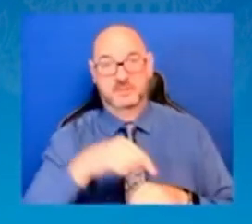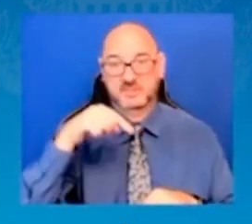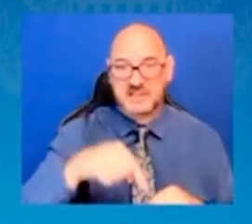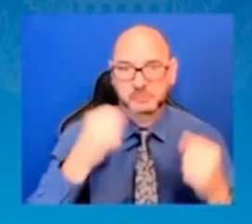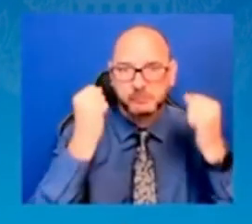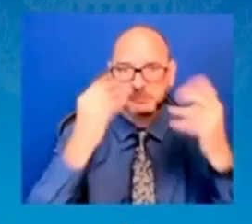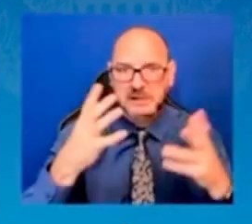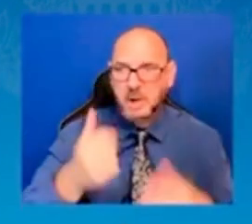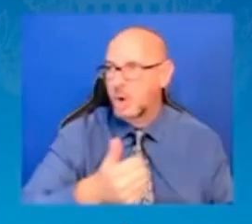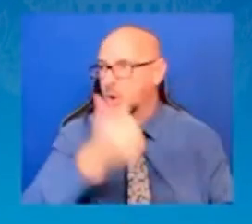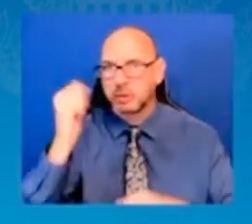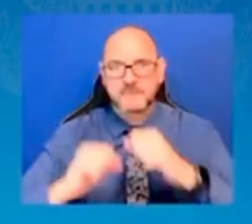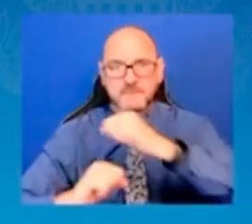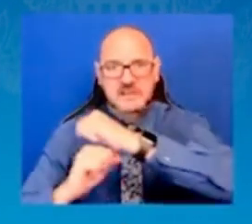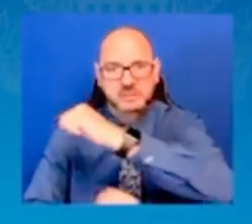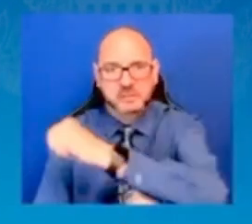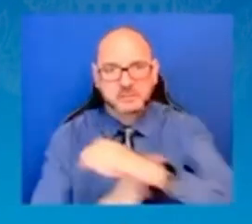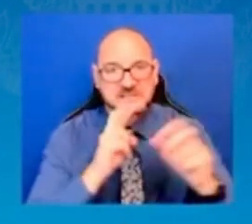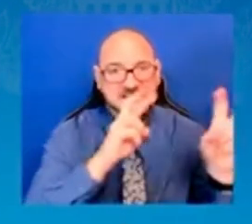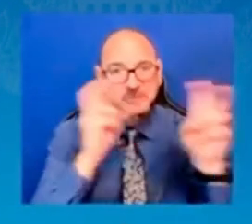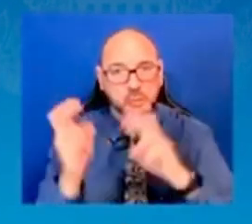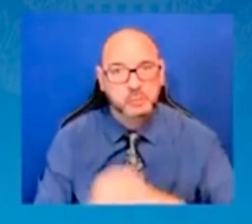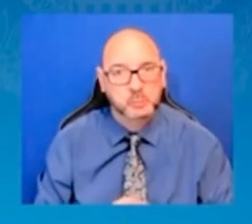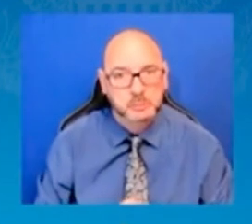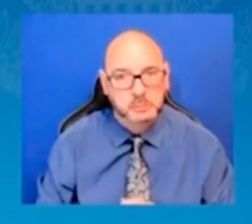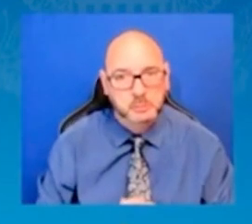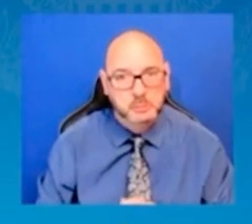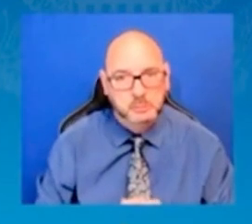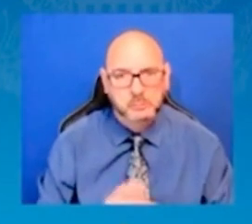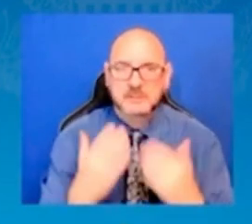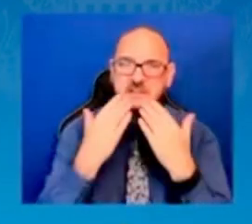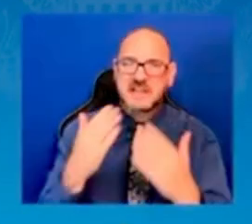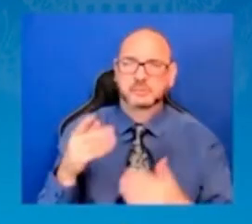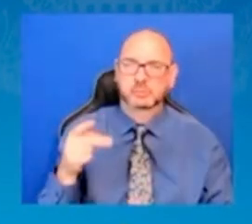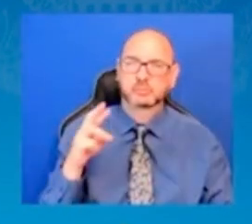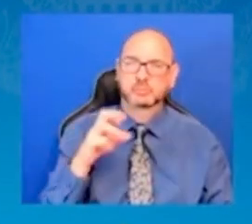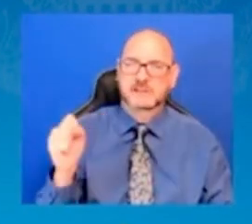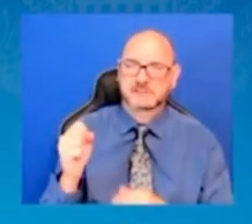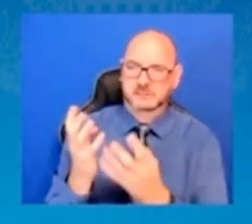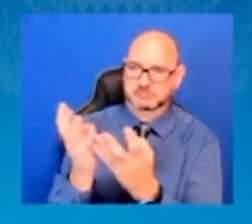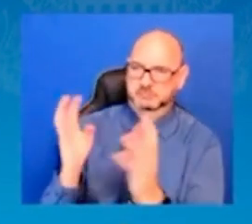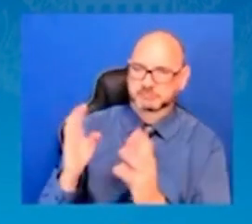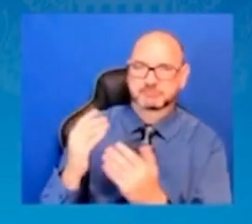issues. And with that, I will thank the press and bid you a good day.